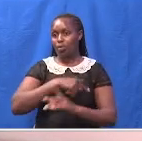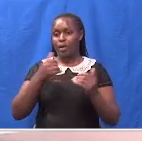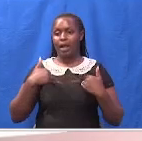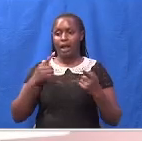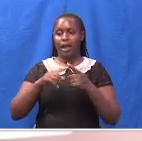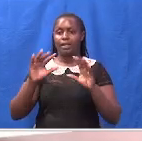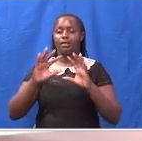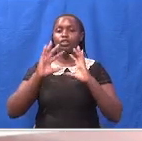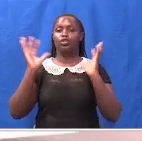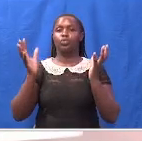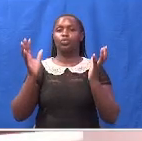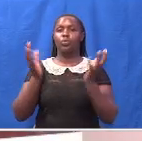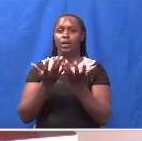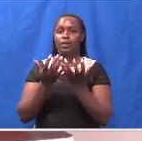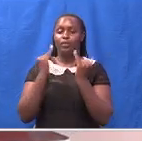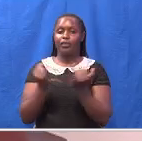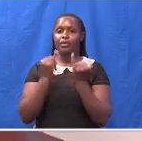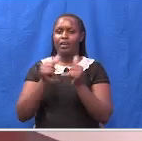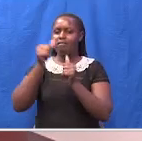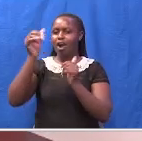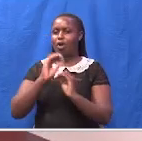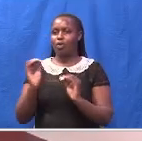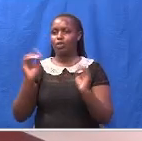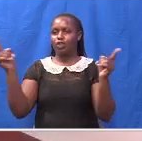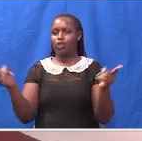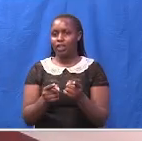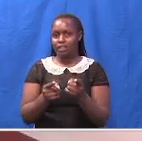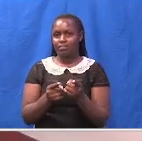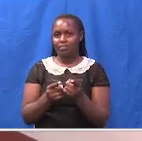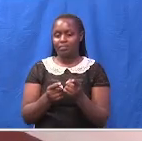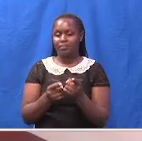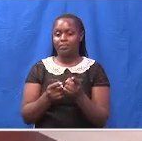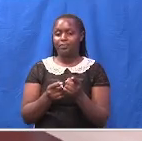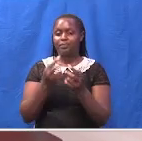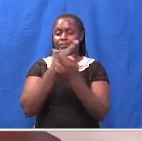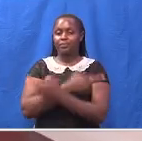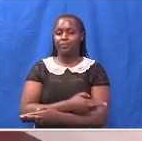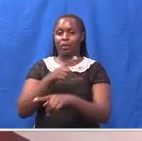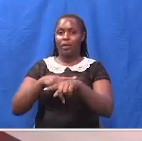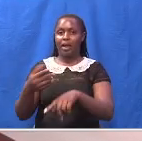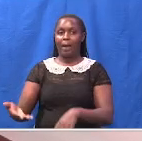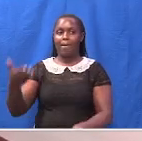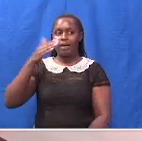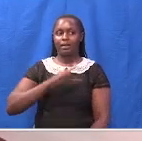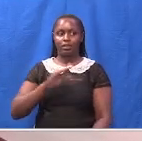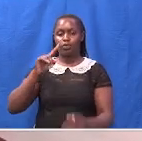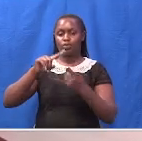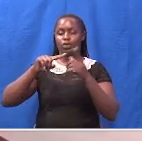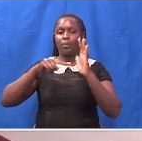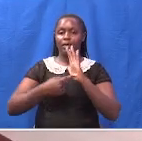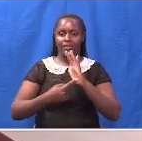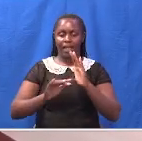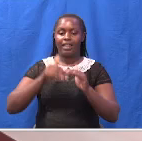world of news. Don't go too far. We are taking a very short break at this point. When we come back, To The Point is up next,